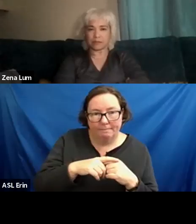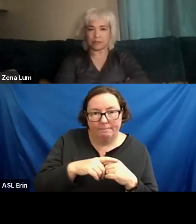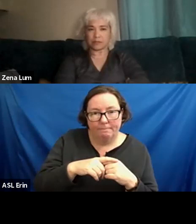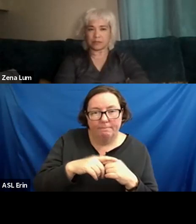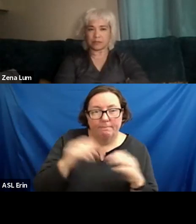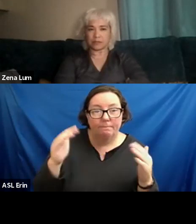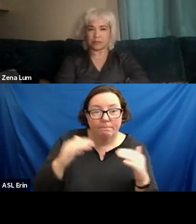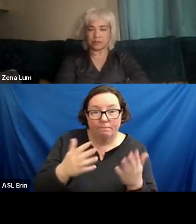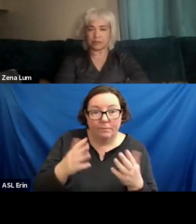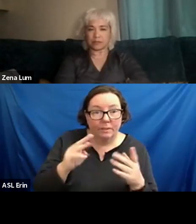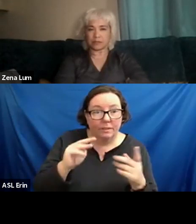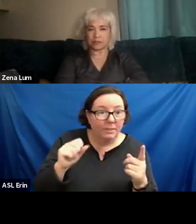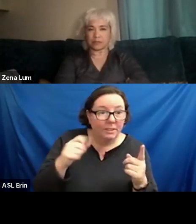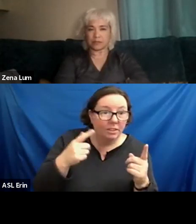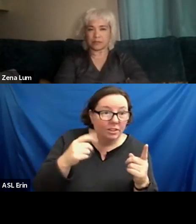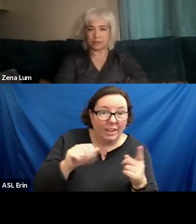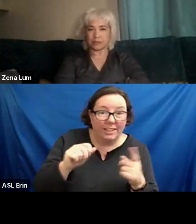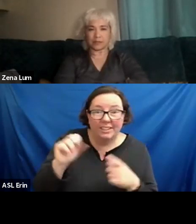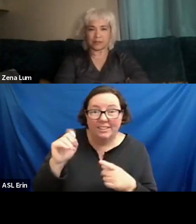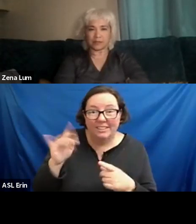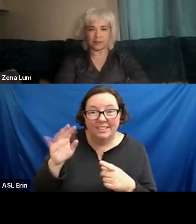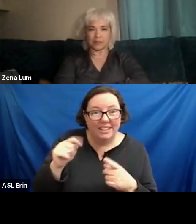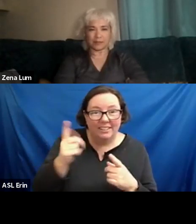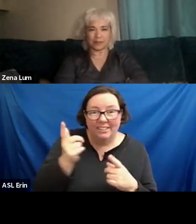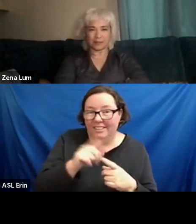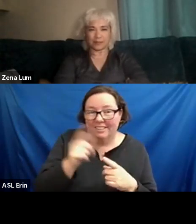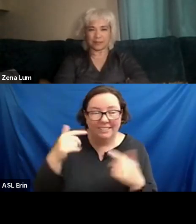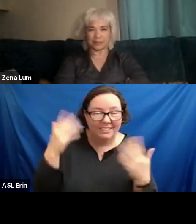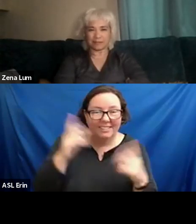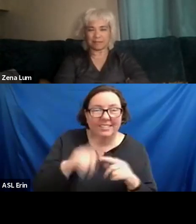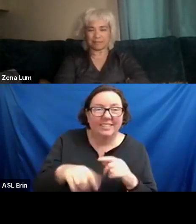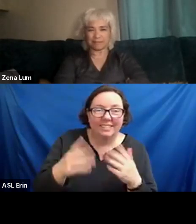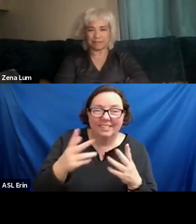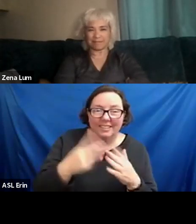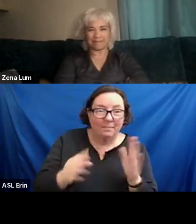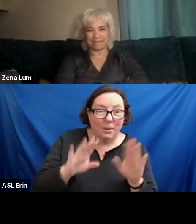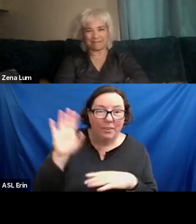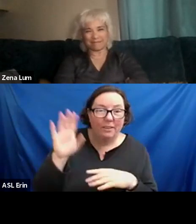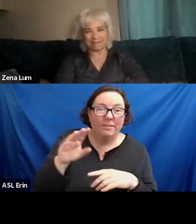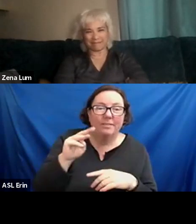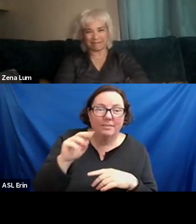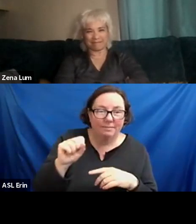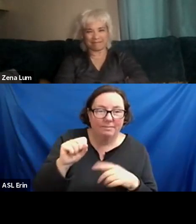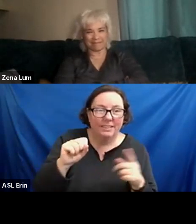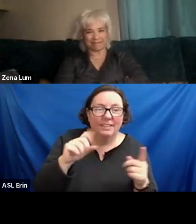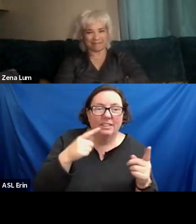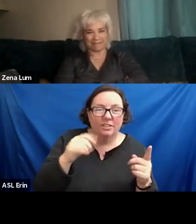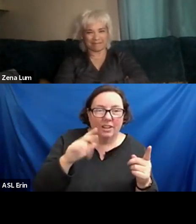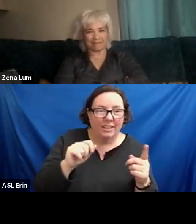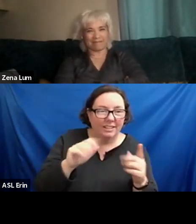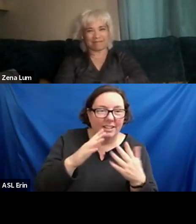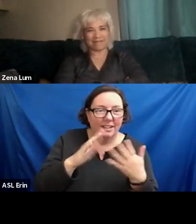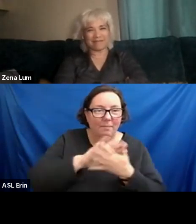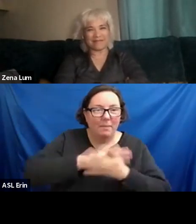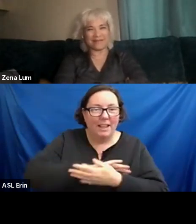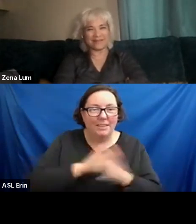Either Ms. Grassa or Ms. Skerritt, I don't know which one is first, so you both have a question. Ms. Grassa's hand blends in with the wall